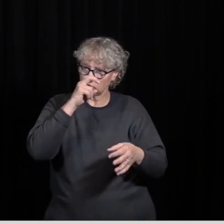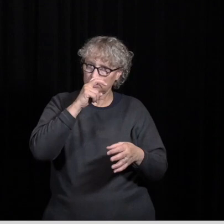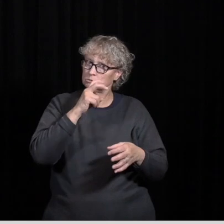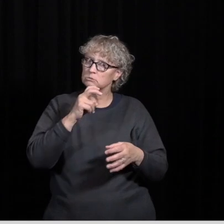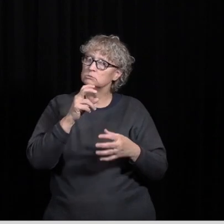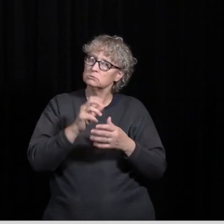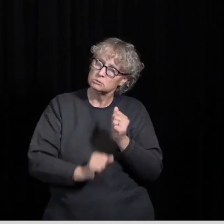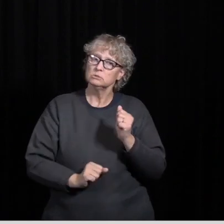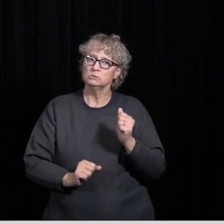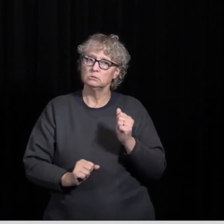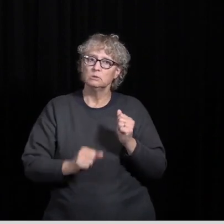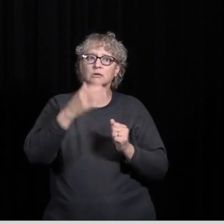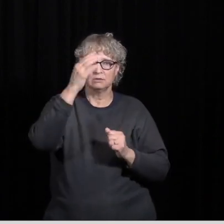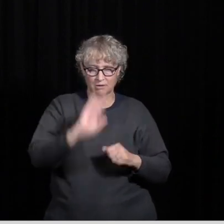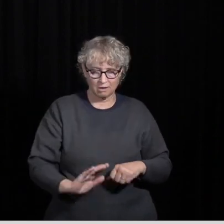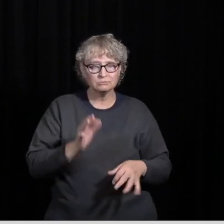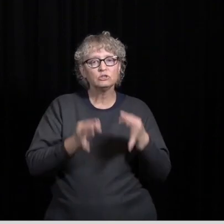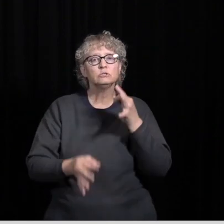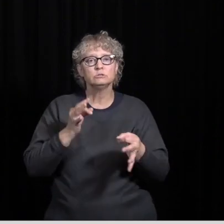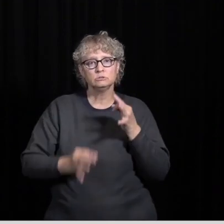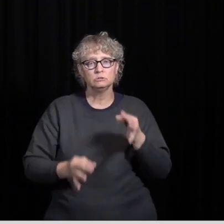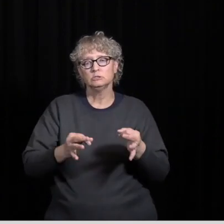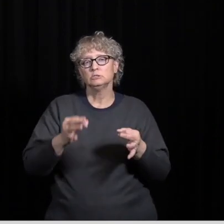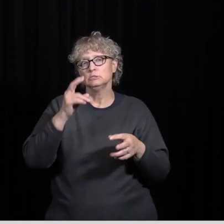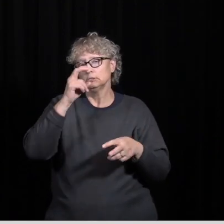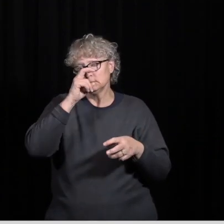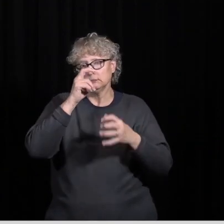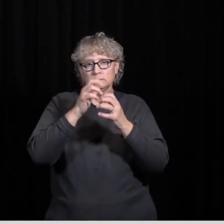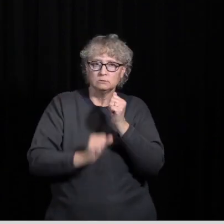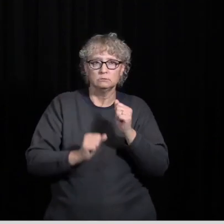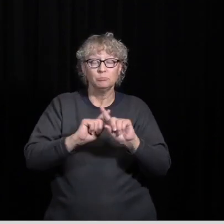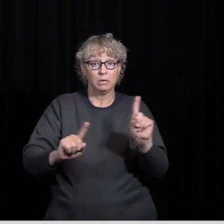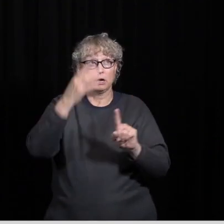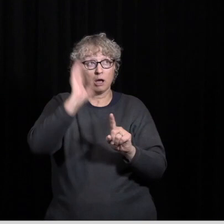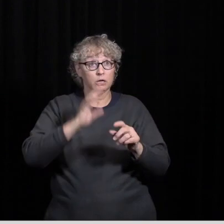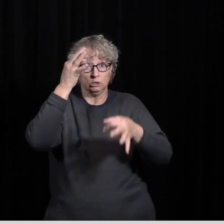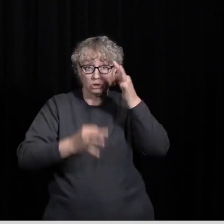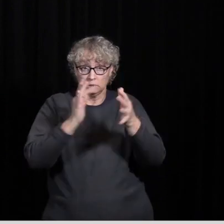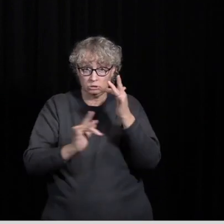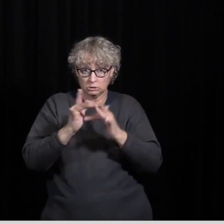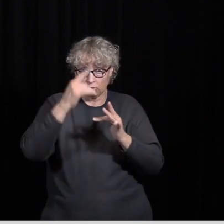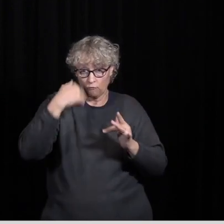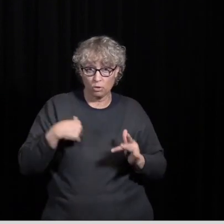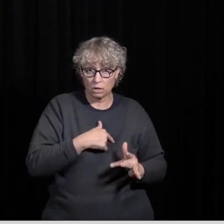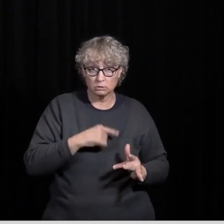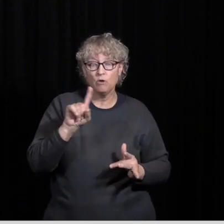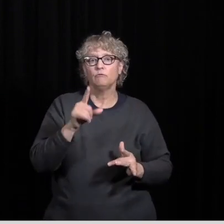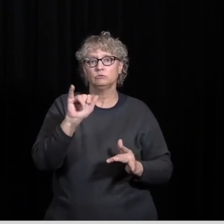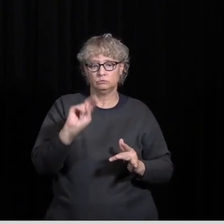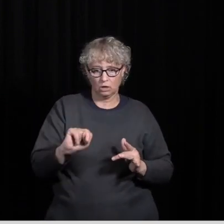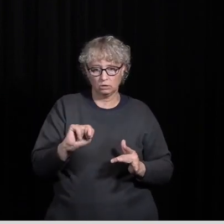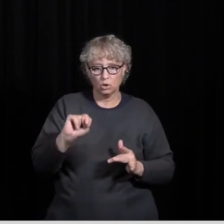that, that God judges harshly, but God judged Jesus for us. You go to 1 John chapter 2 and